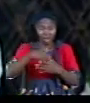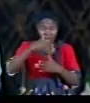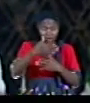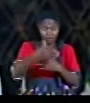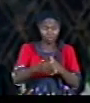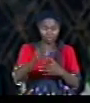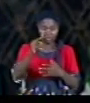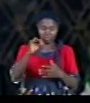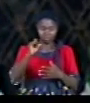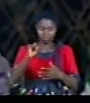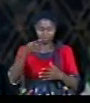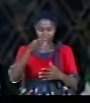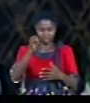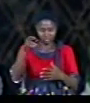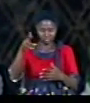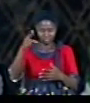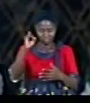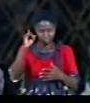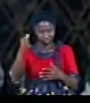beyond Africa.